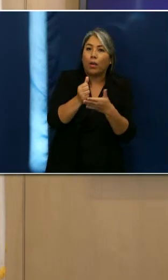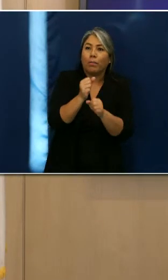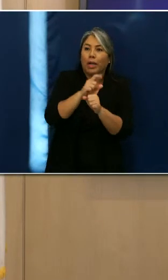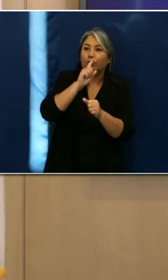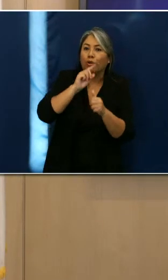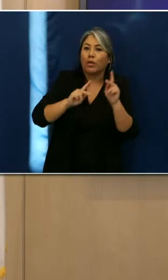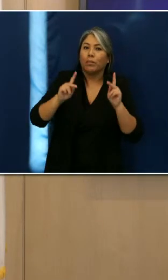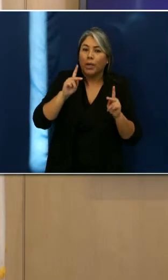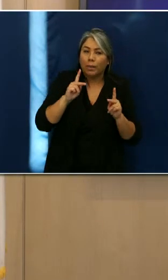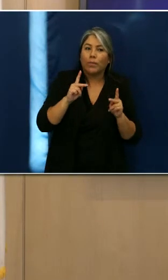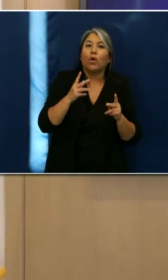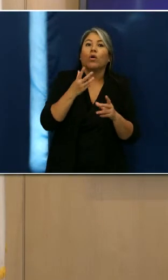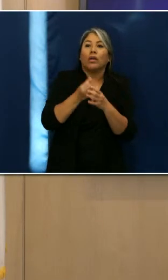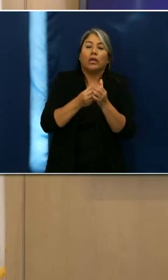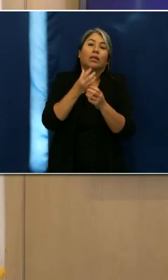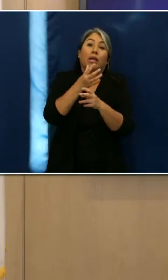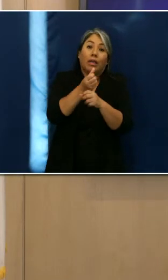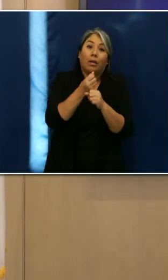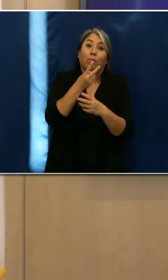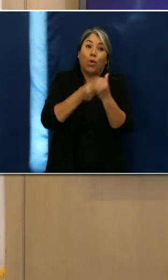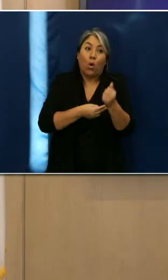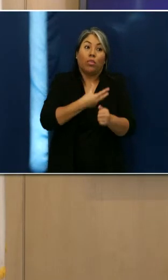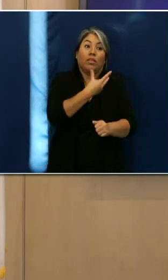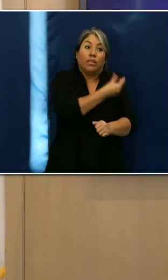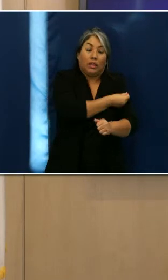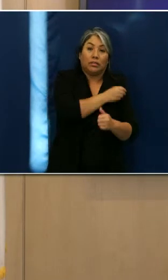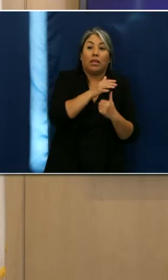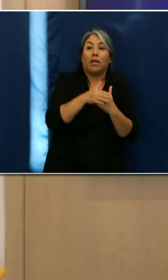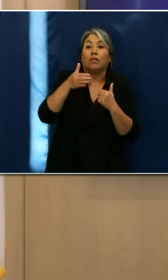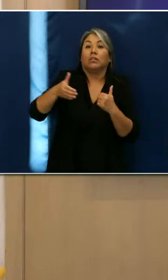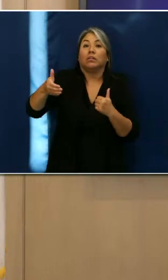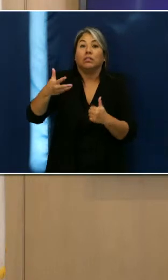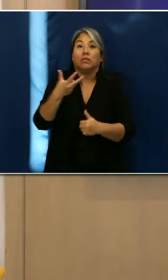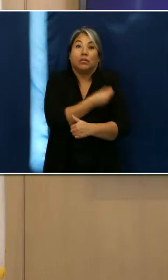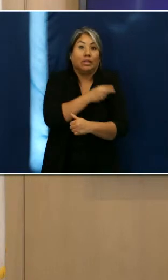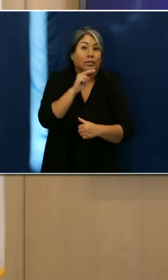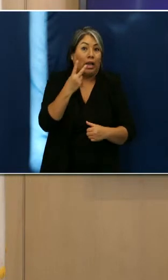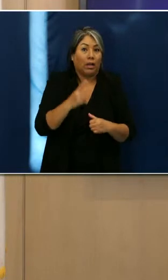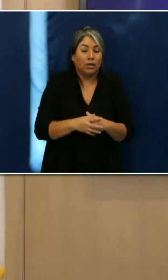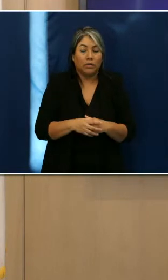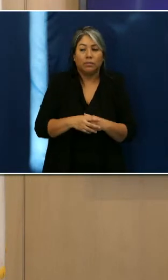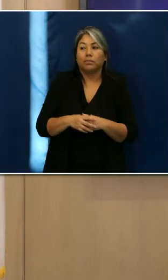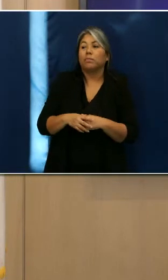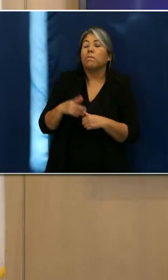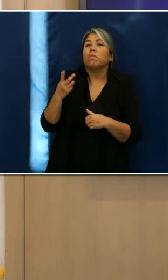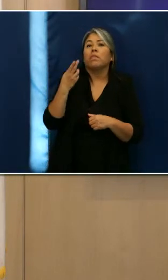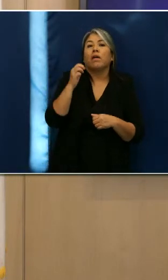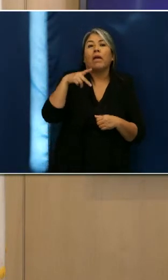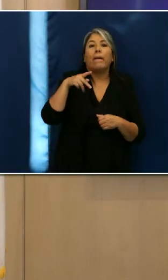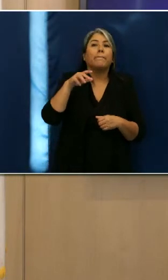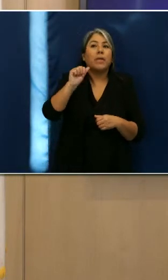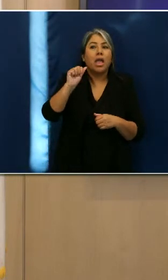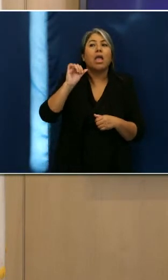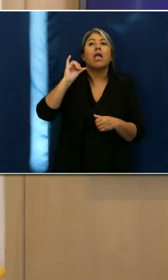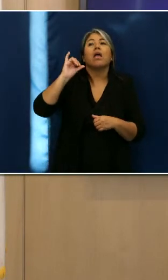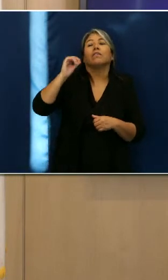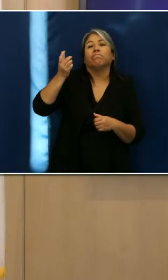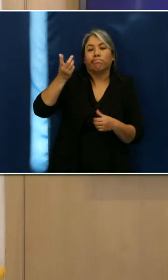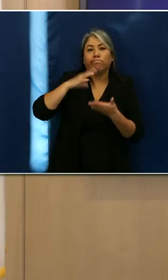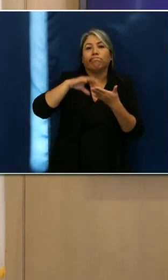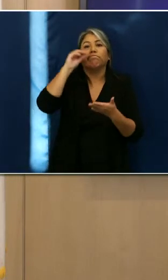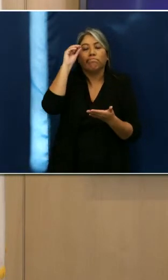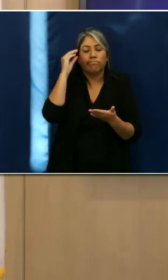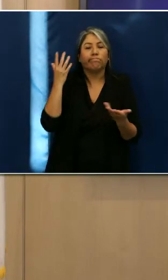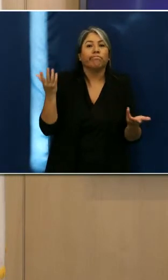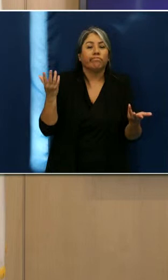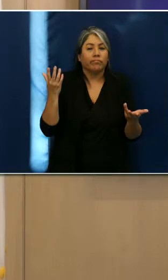sure people get both doses of the COVID vaccine? Well, the hepatitis A outbreak gave us lots of lessons across the board. Certainly